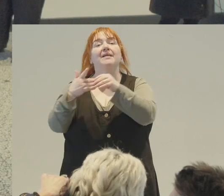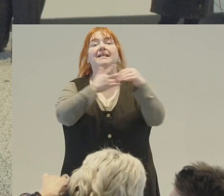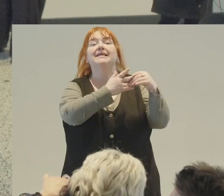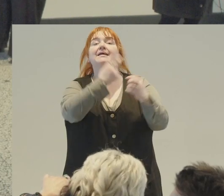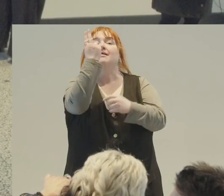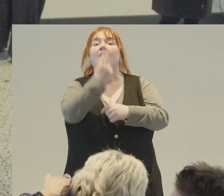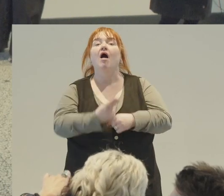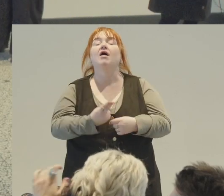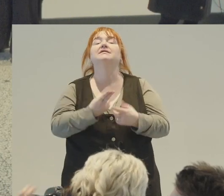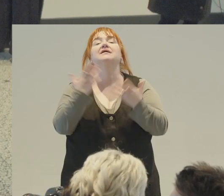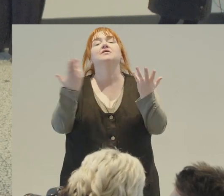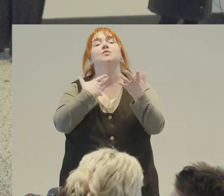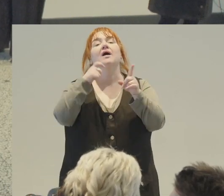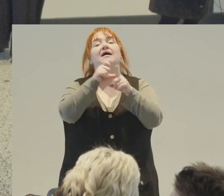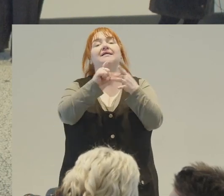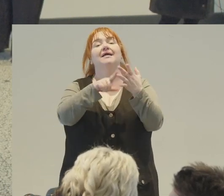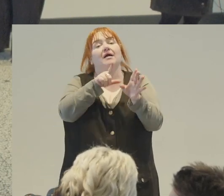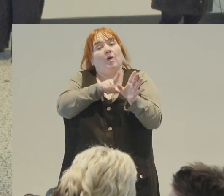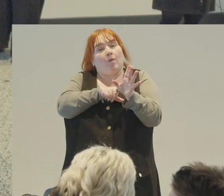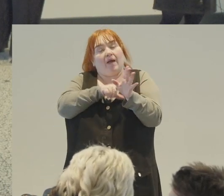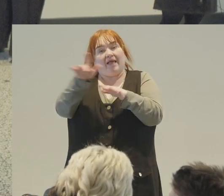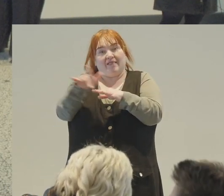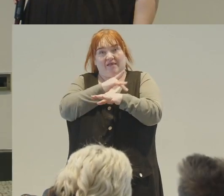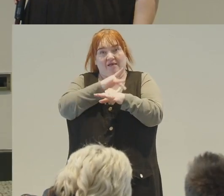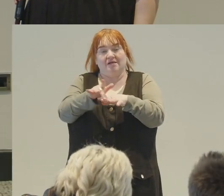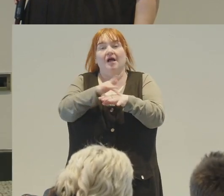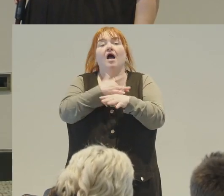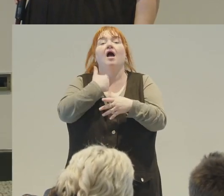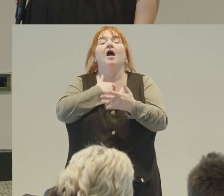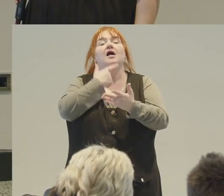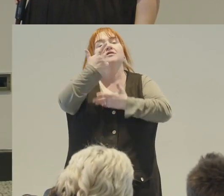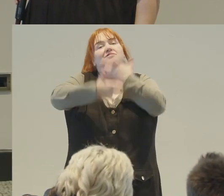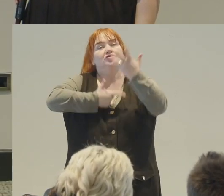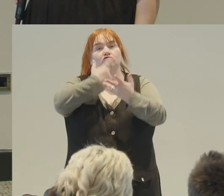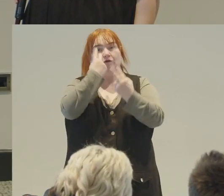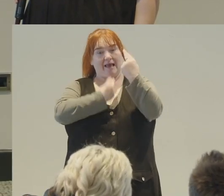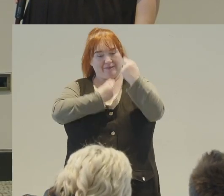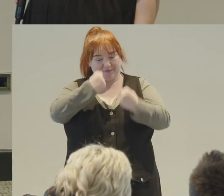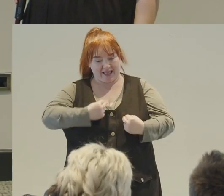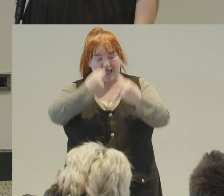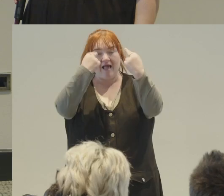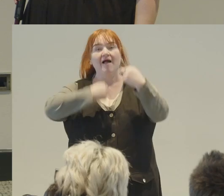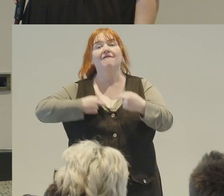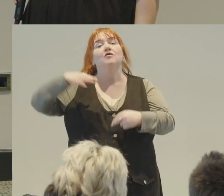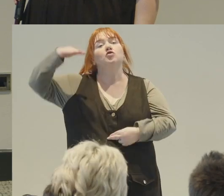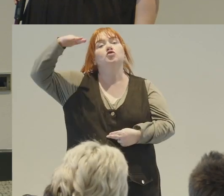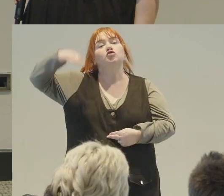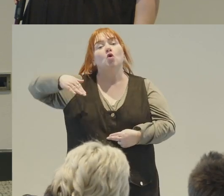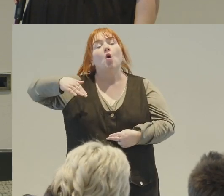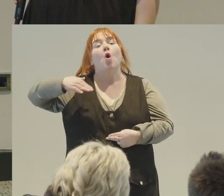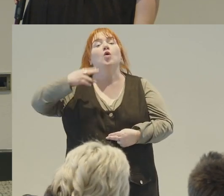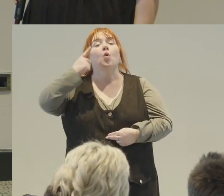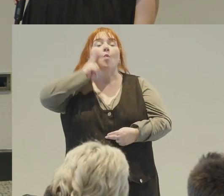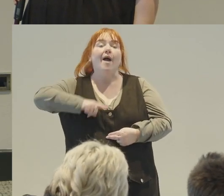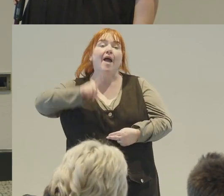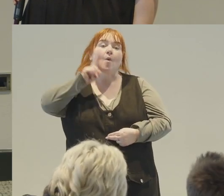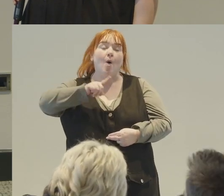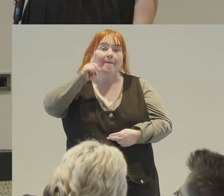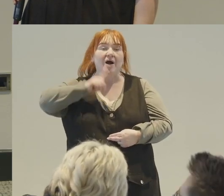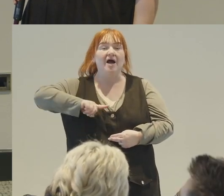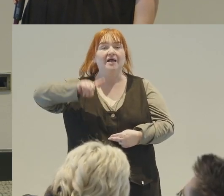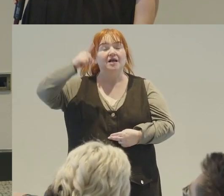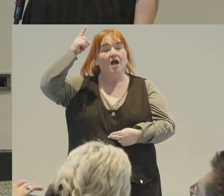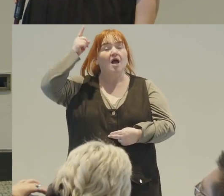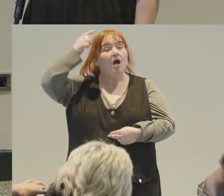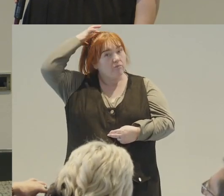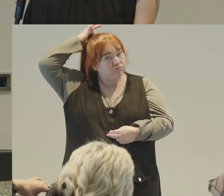at DIY Theatre. I'm a short white woman with dark brown hair in a ponytail, a red DIY